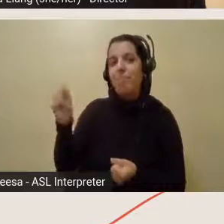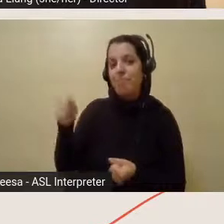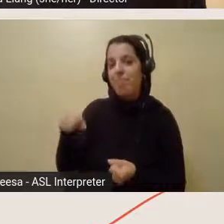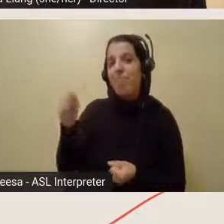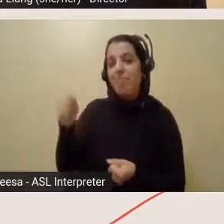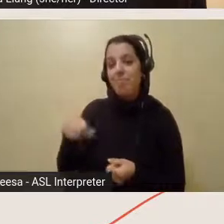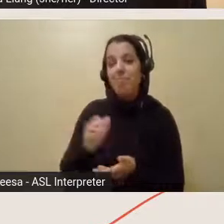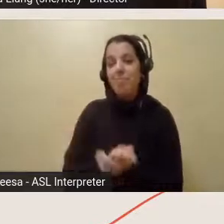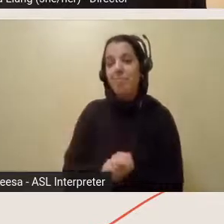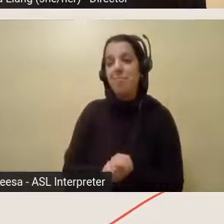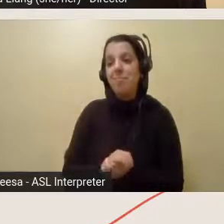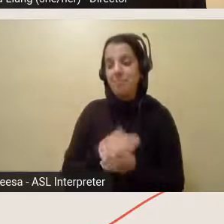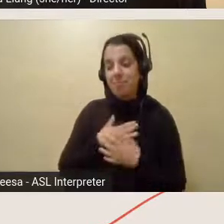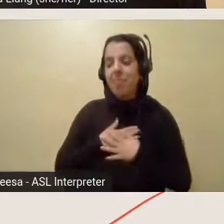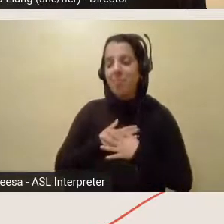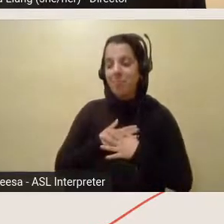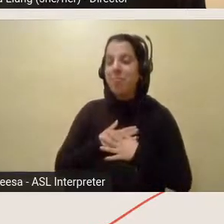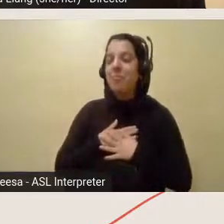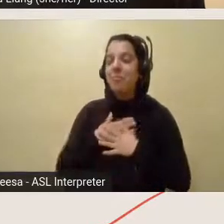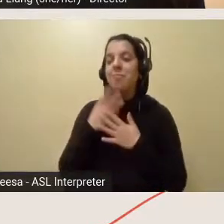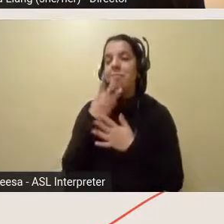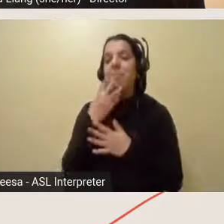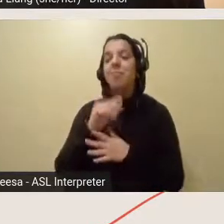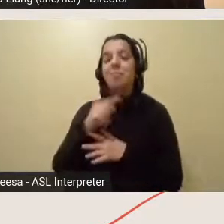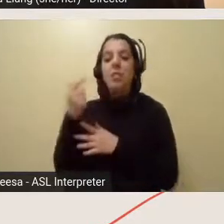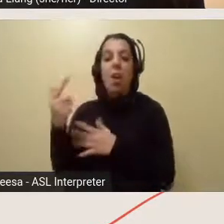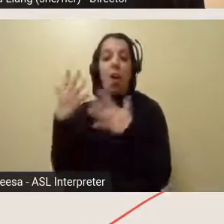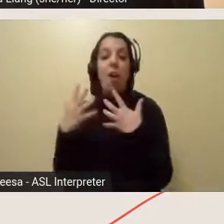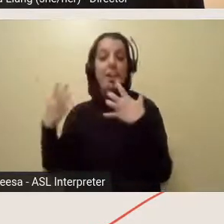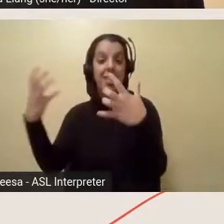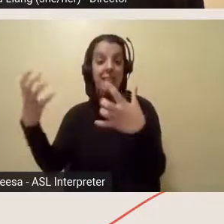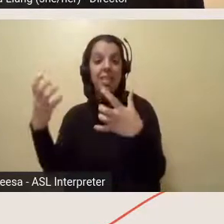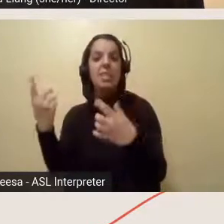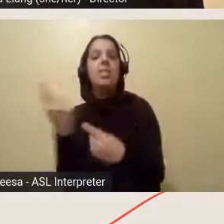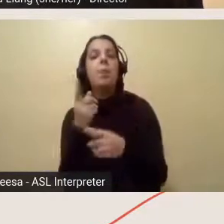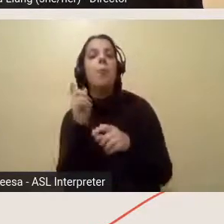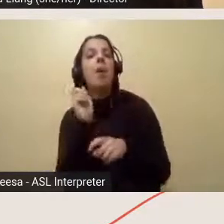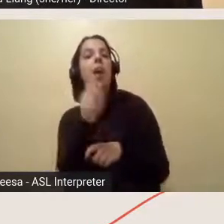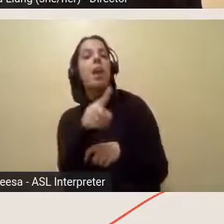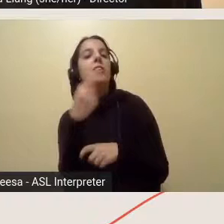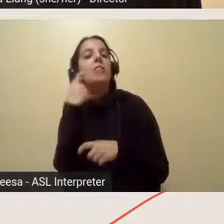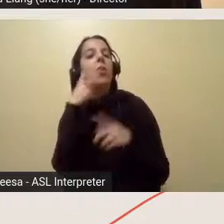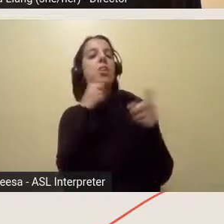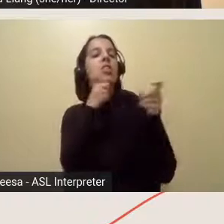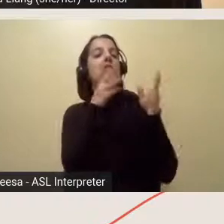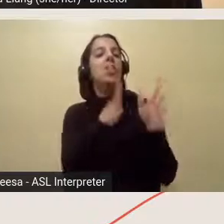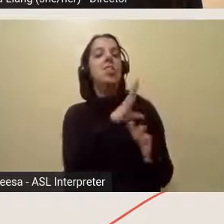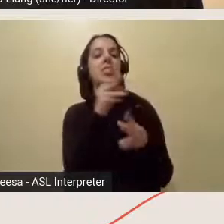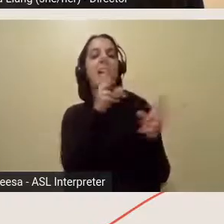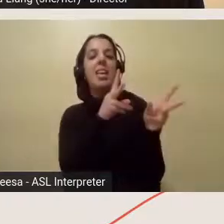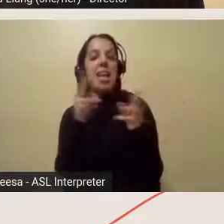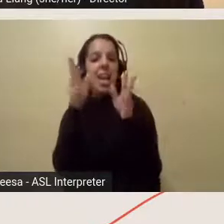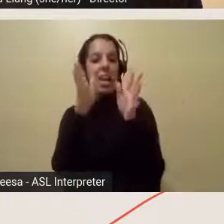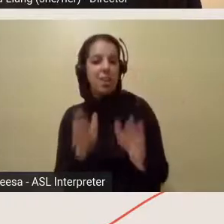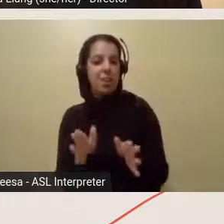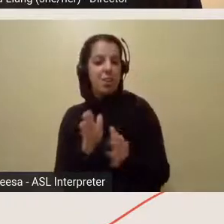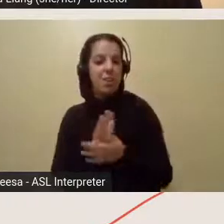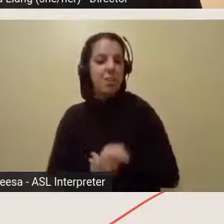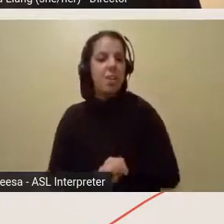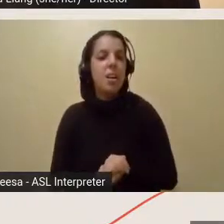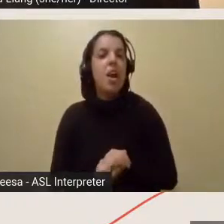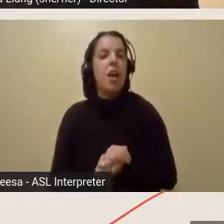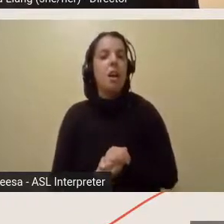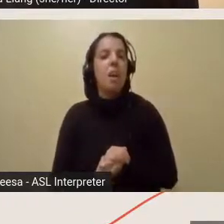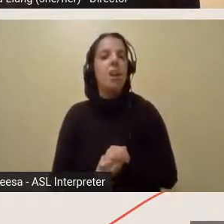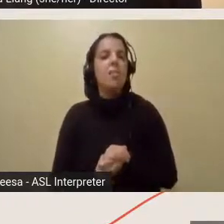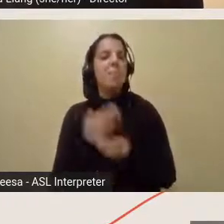Yeah. Let's go to the audience. So we have a question here for the directors and the editors. All of you spoke to trying to present a neutral perspective. I